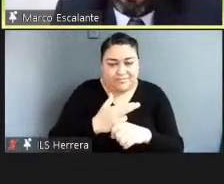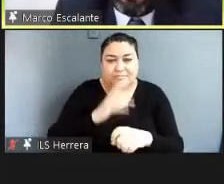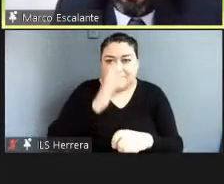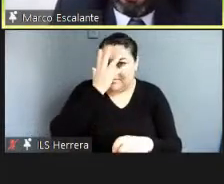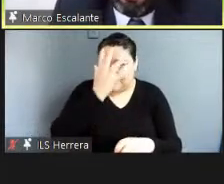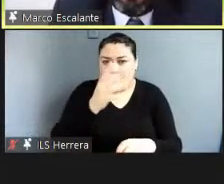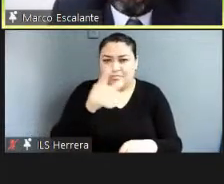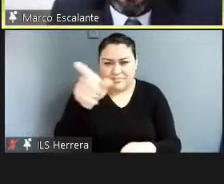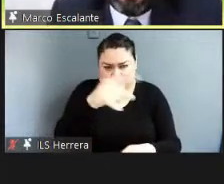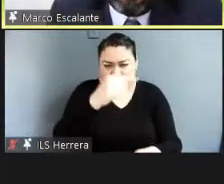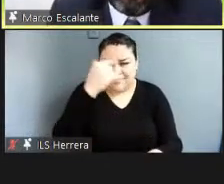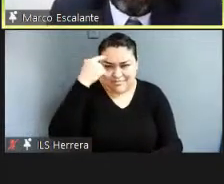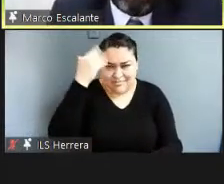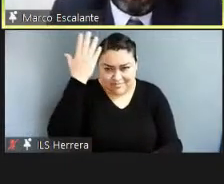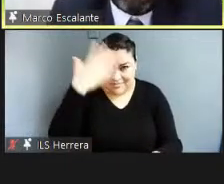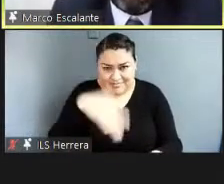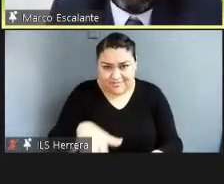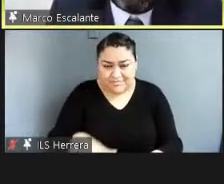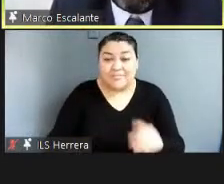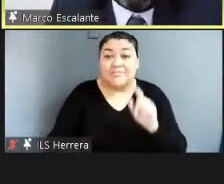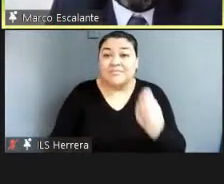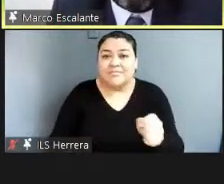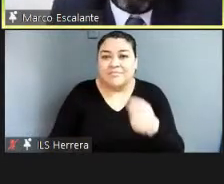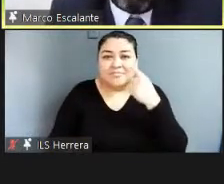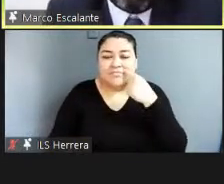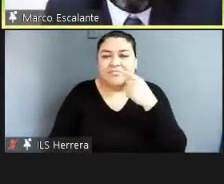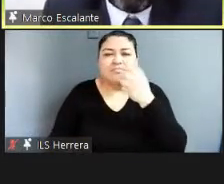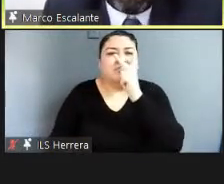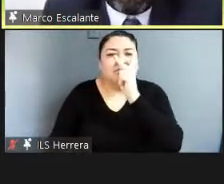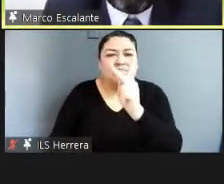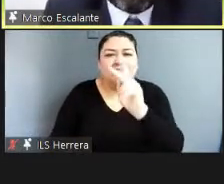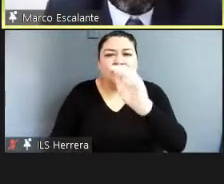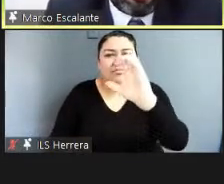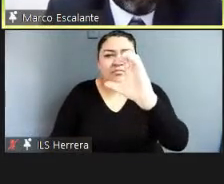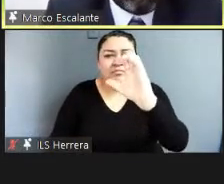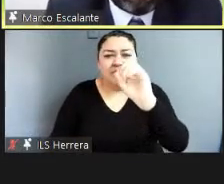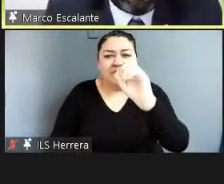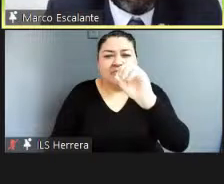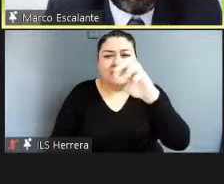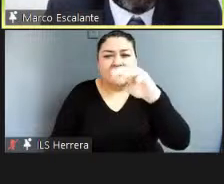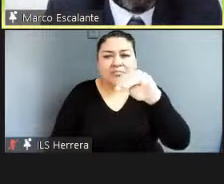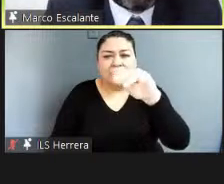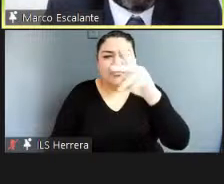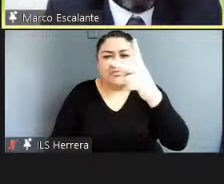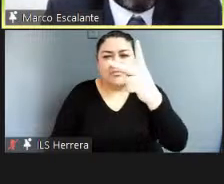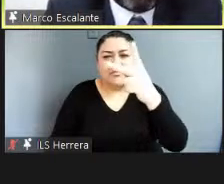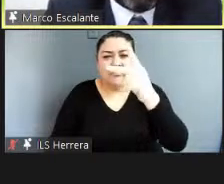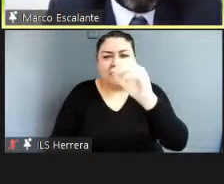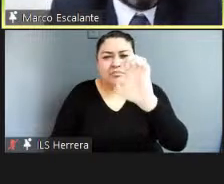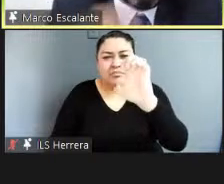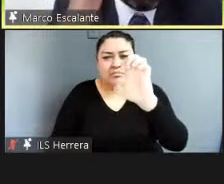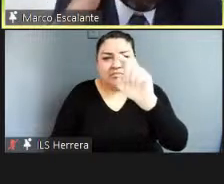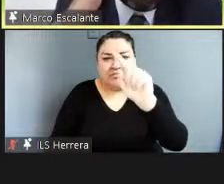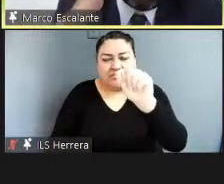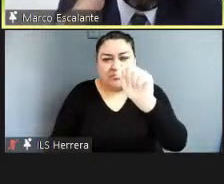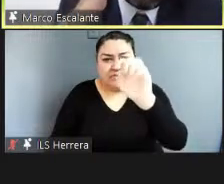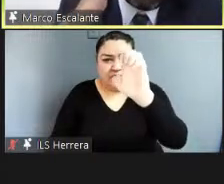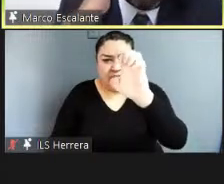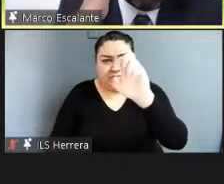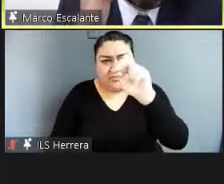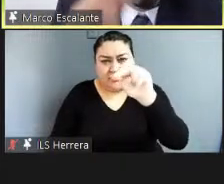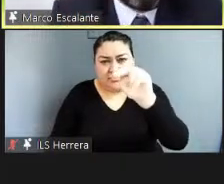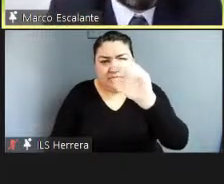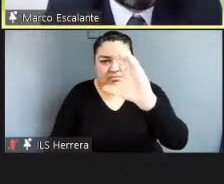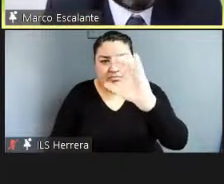these years, and this has represented a challenge. As all of us, the definition of competency is a set of knowledge, skills,